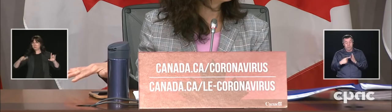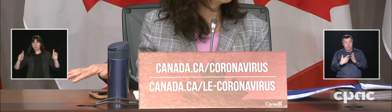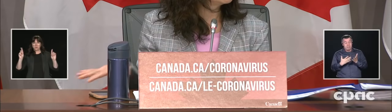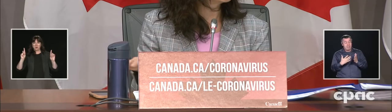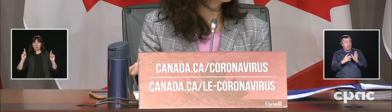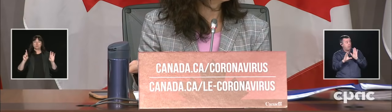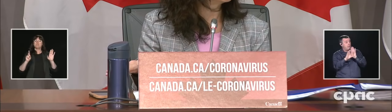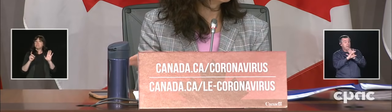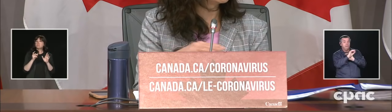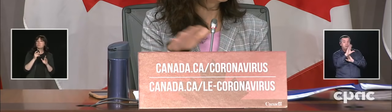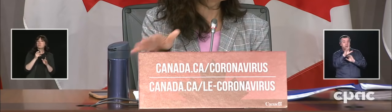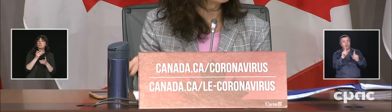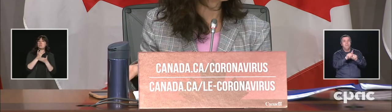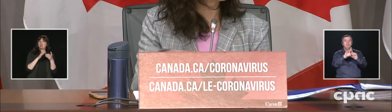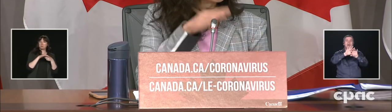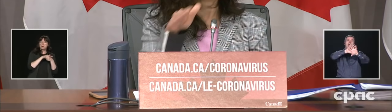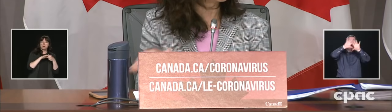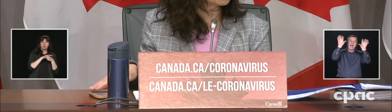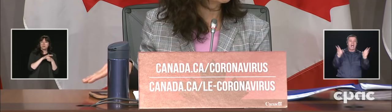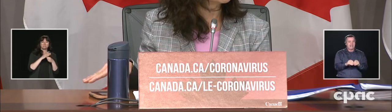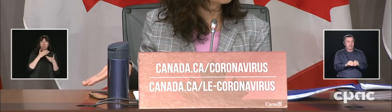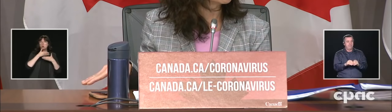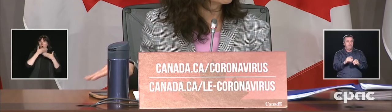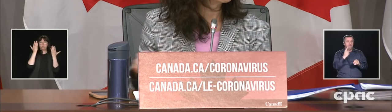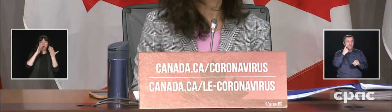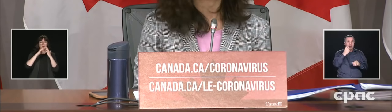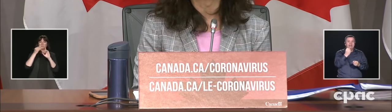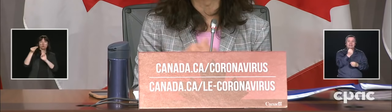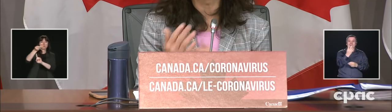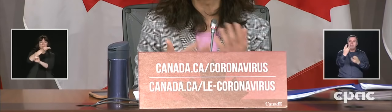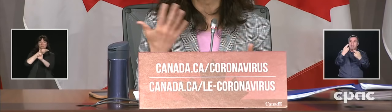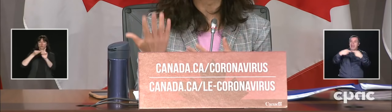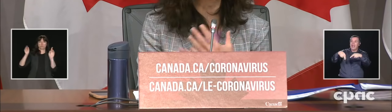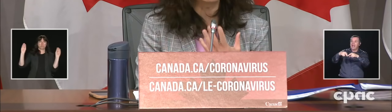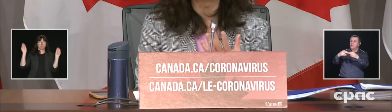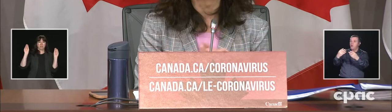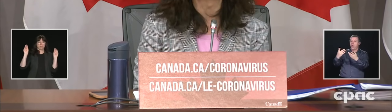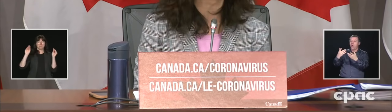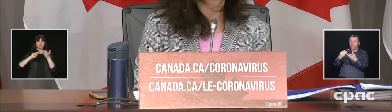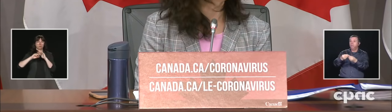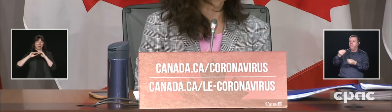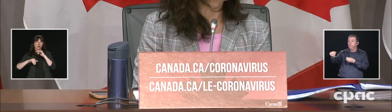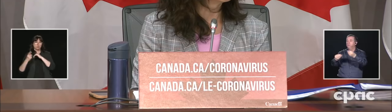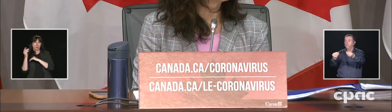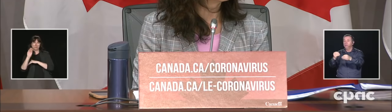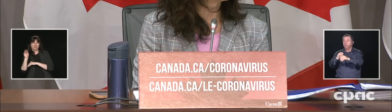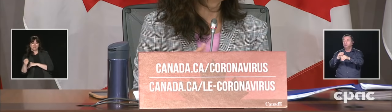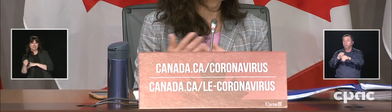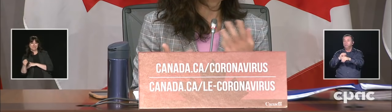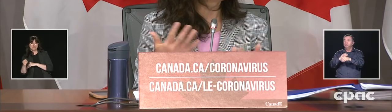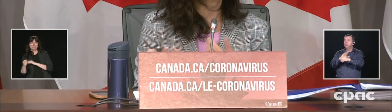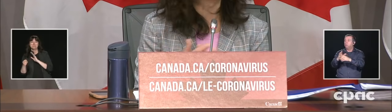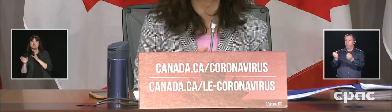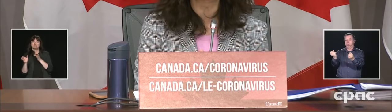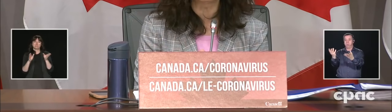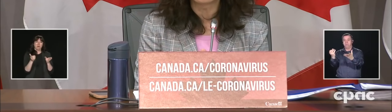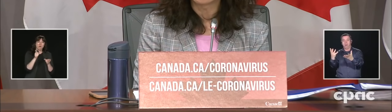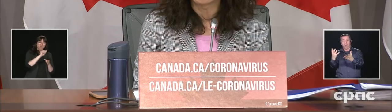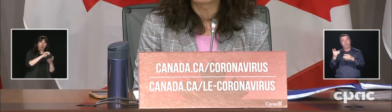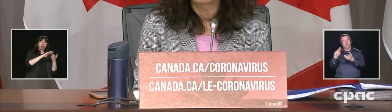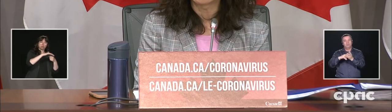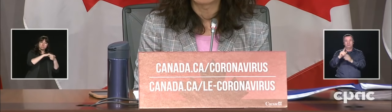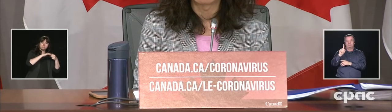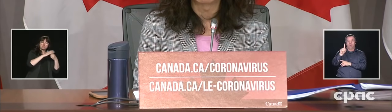had community transmission. Their R is going to be under 1. And others are still working at this, some of the bigger